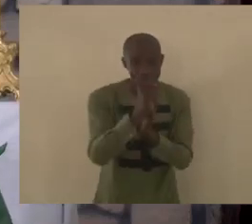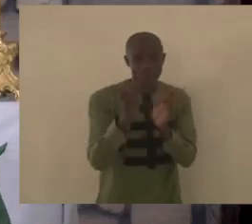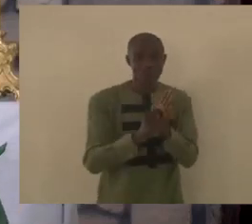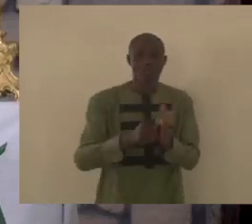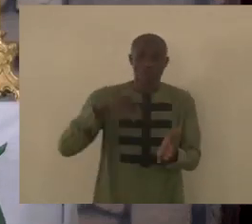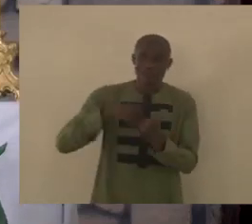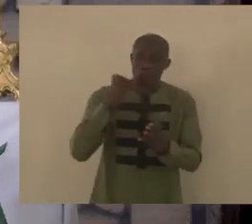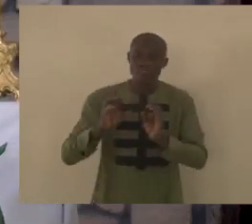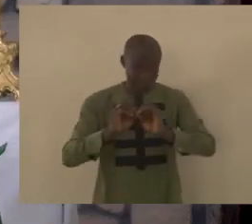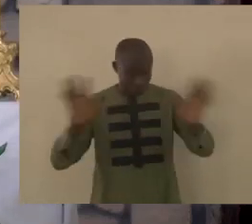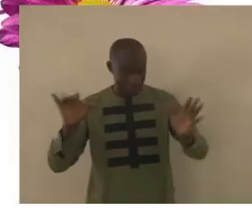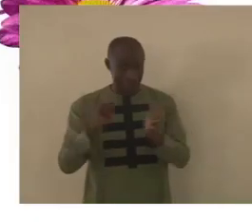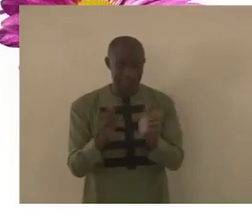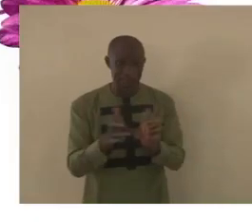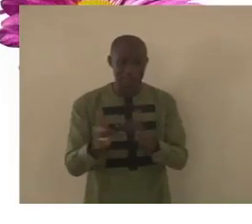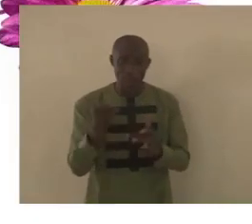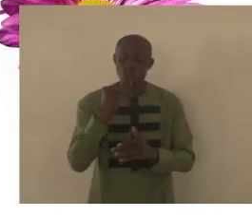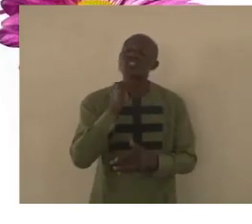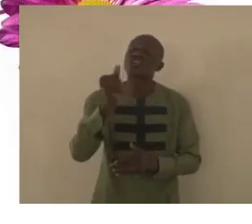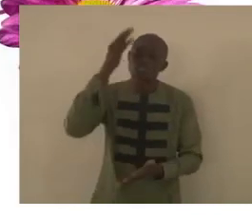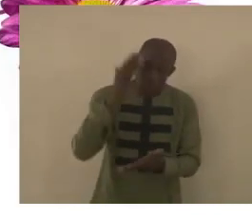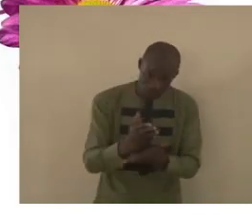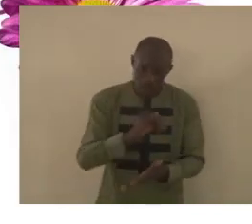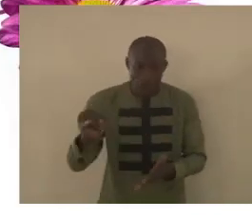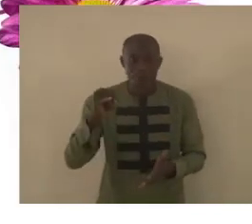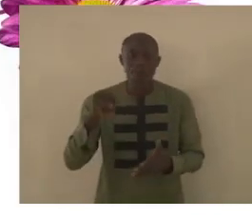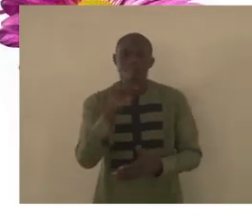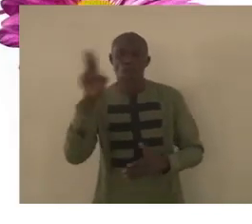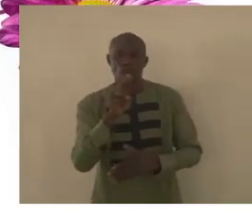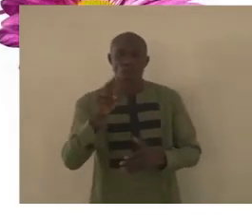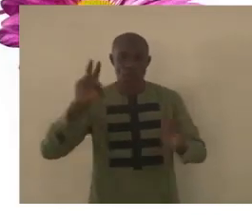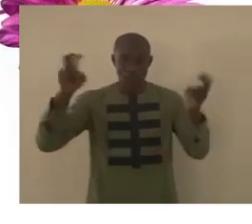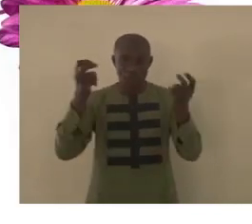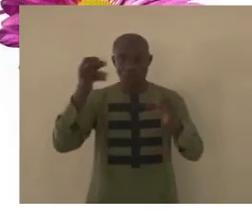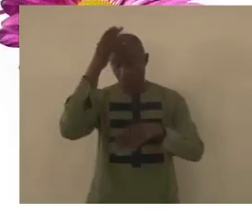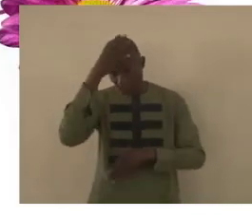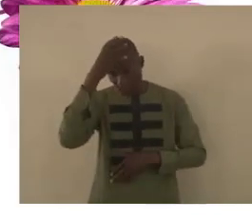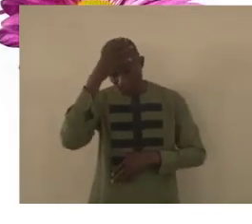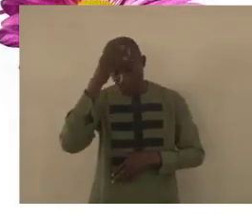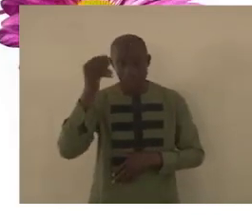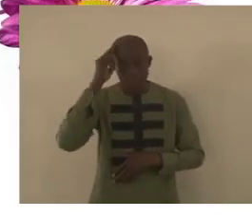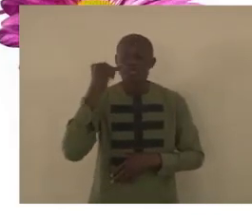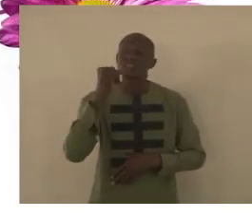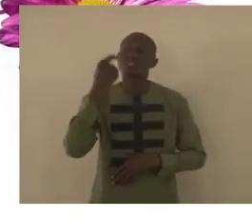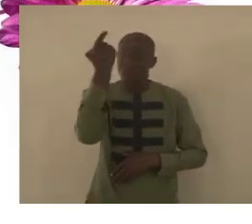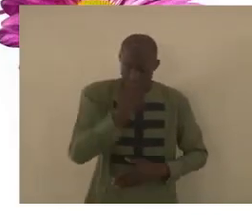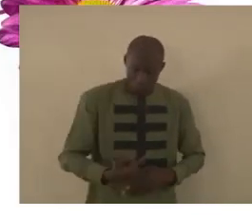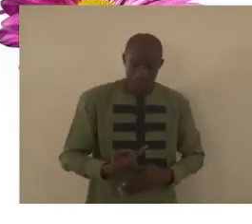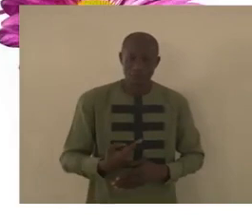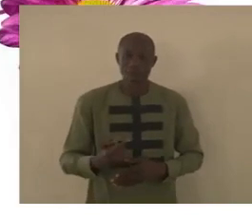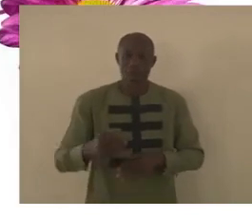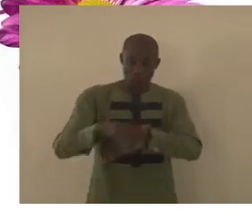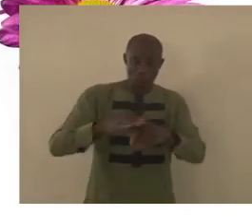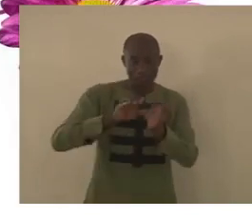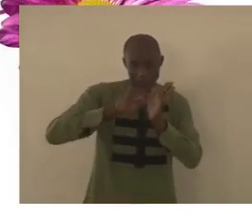New Testament, it is clear that Jesus is not prohibiting the use of the title father. Rather, he's only exaggerating